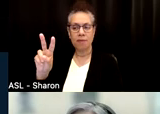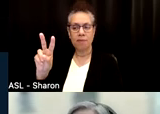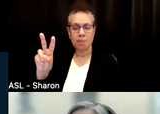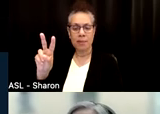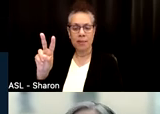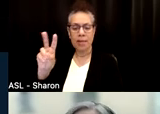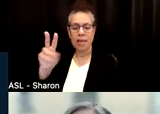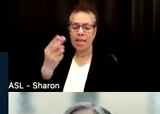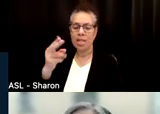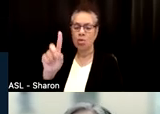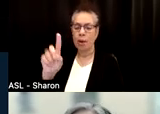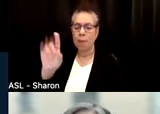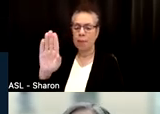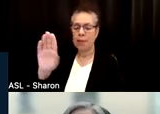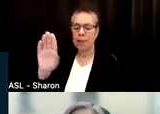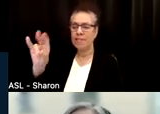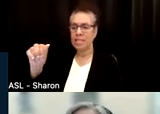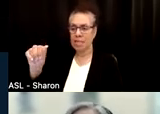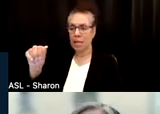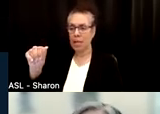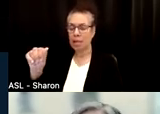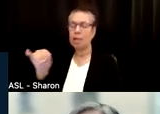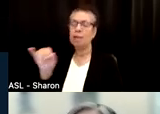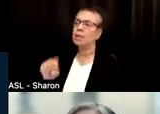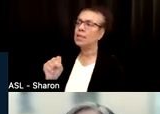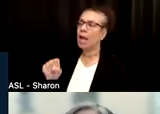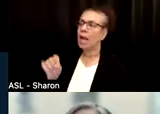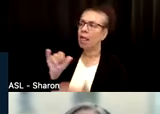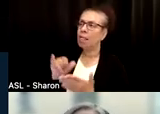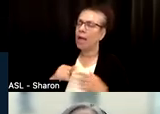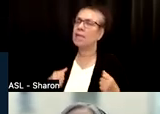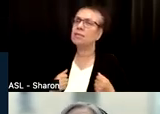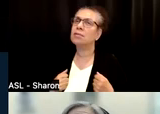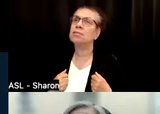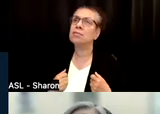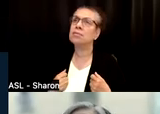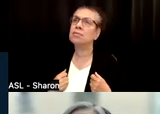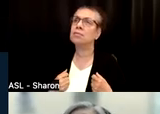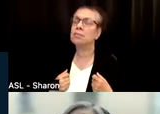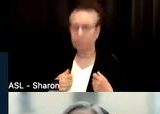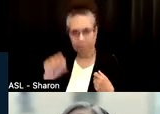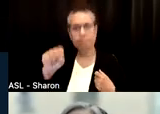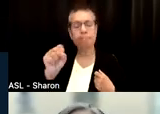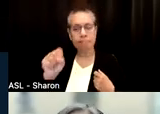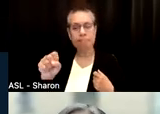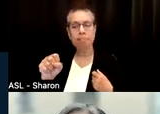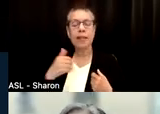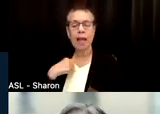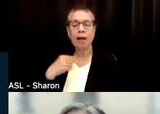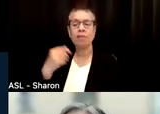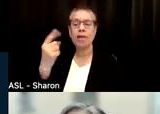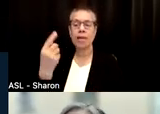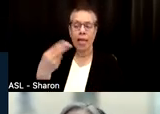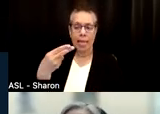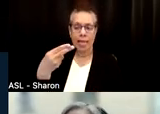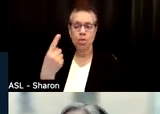Yes, that was a specific question. Let me see. Yes, I have an H-1B visa and